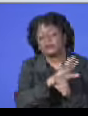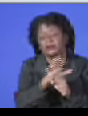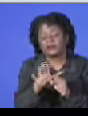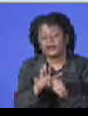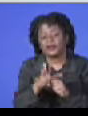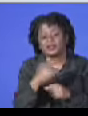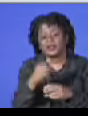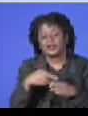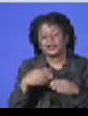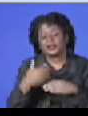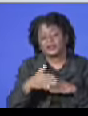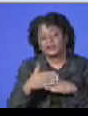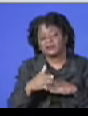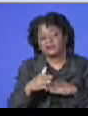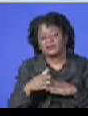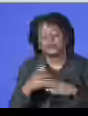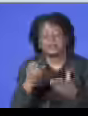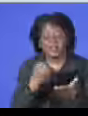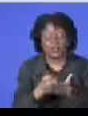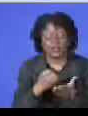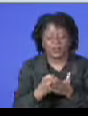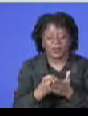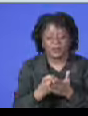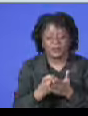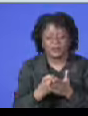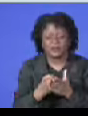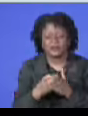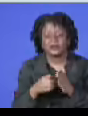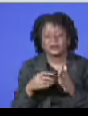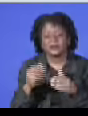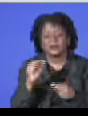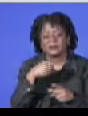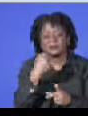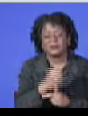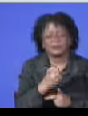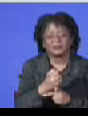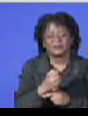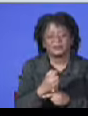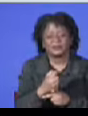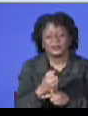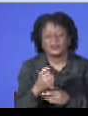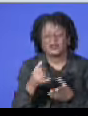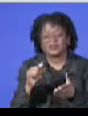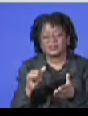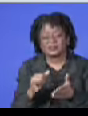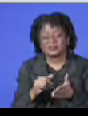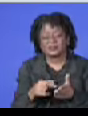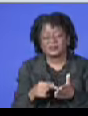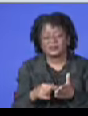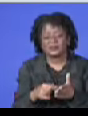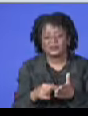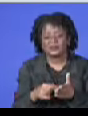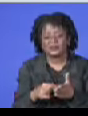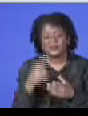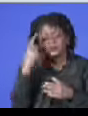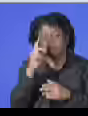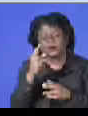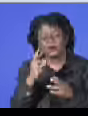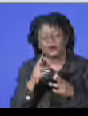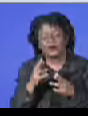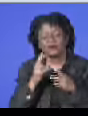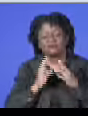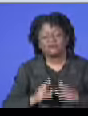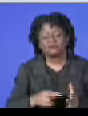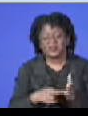subsequent economic fallout. The nation's leader announced an initiative tailored towards residents whose rent does not exceed